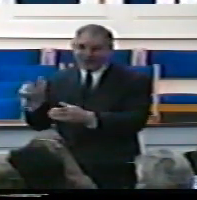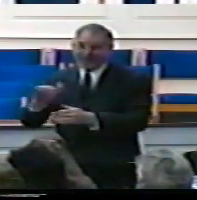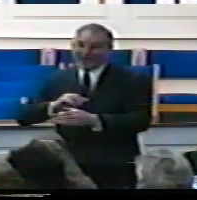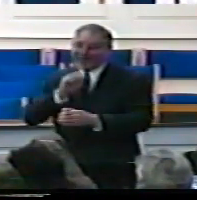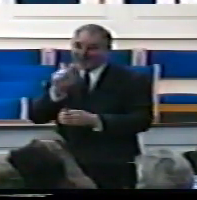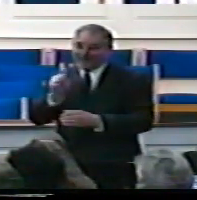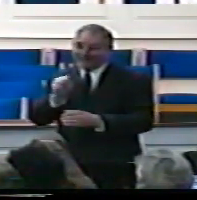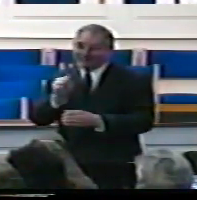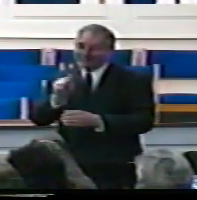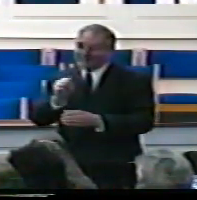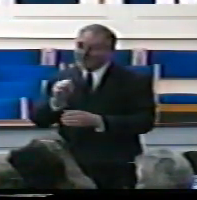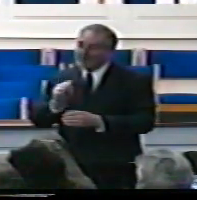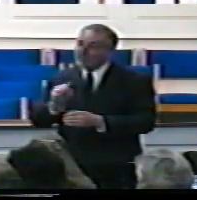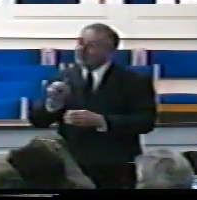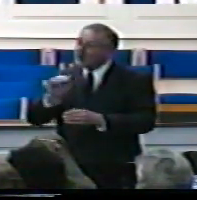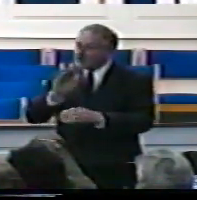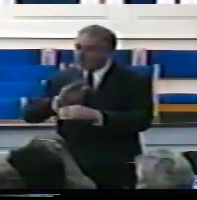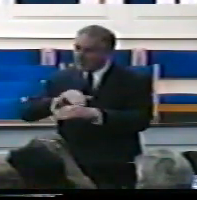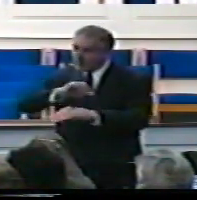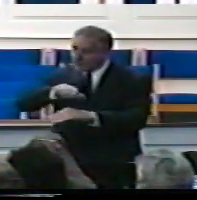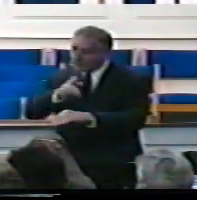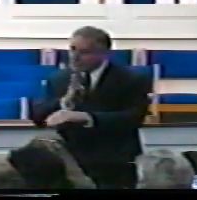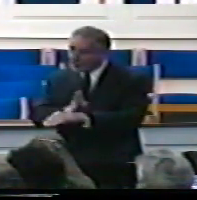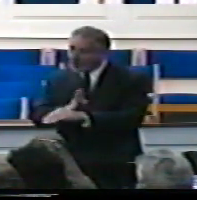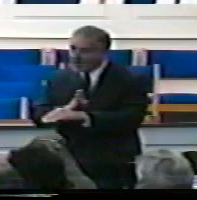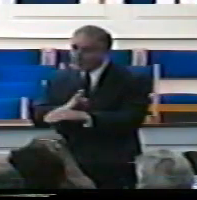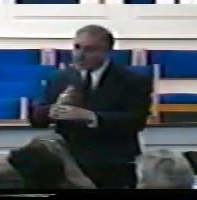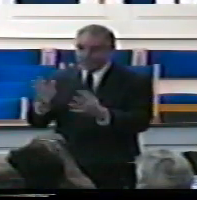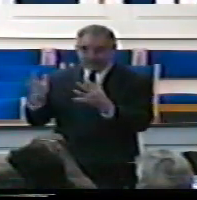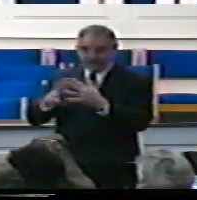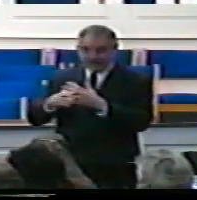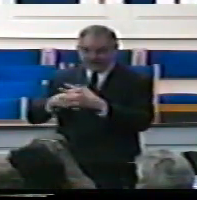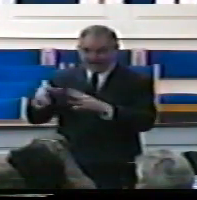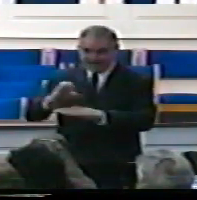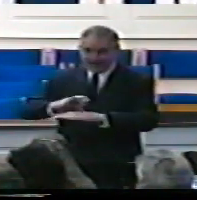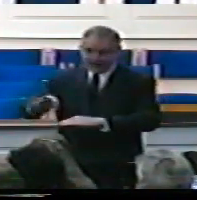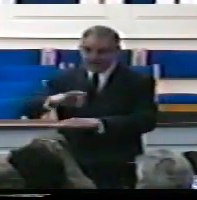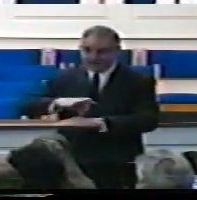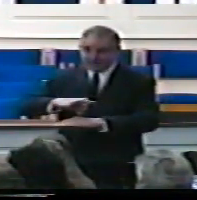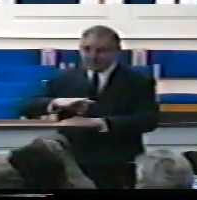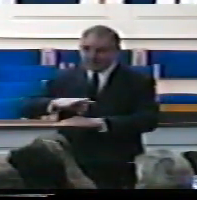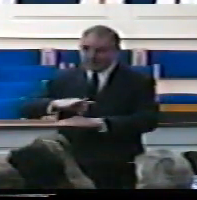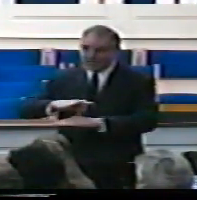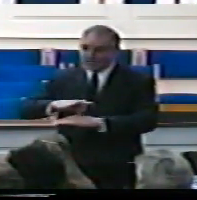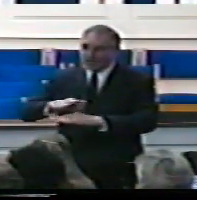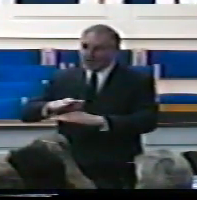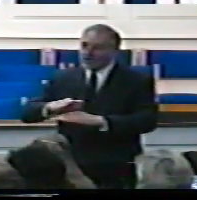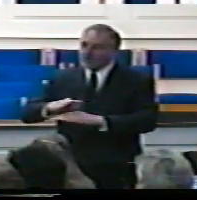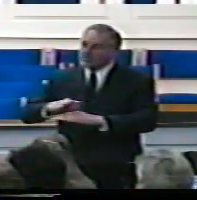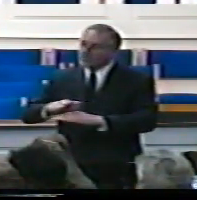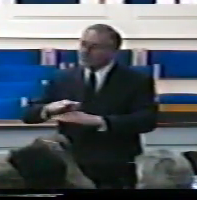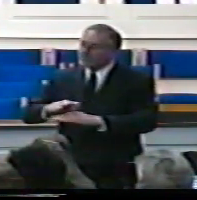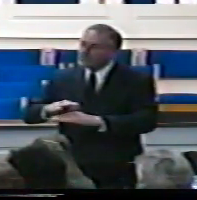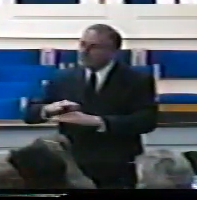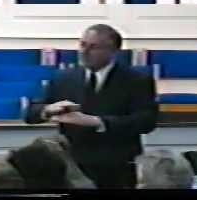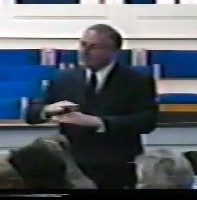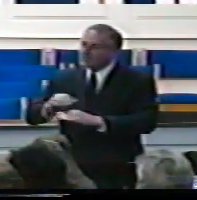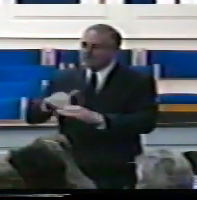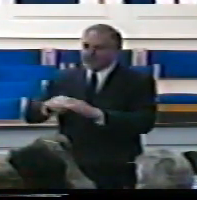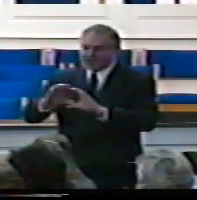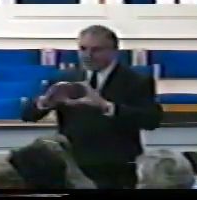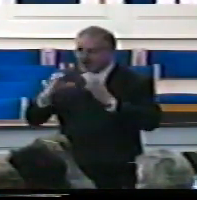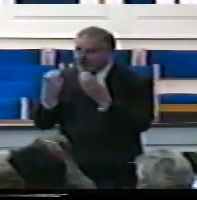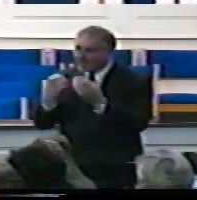the job, listen to me now, on the football field, on the track field, in the